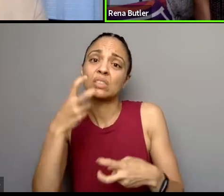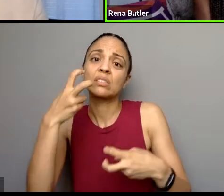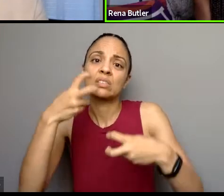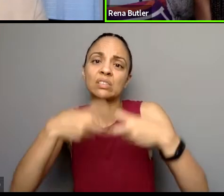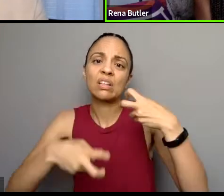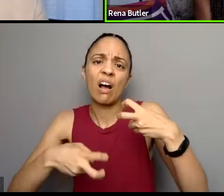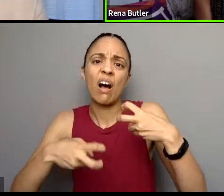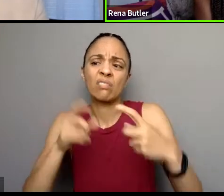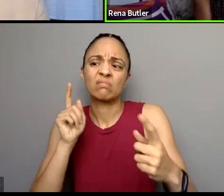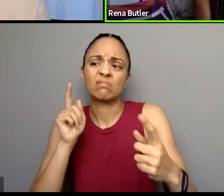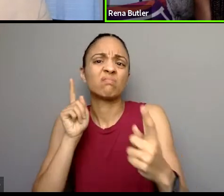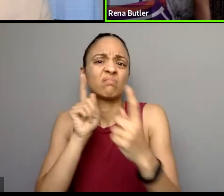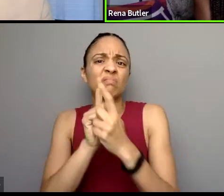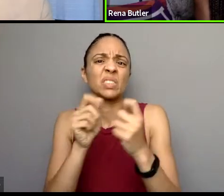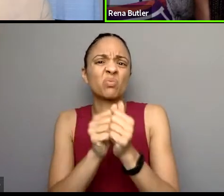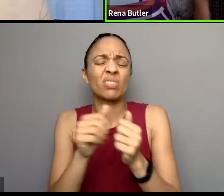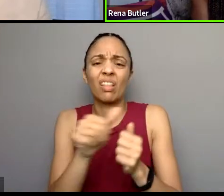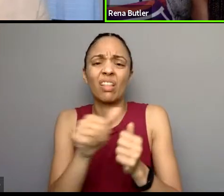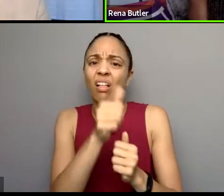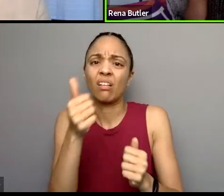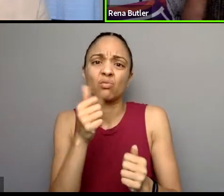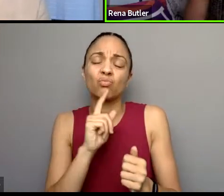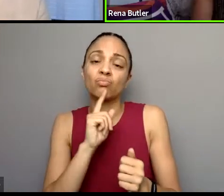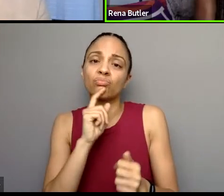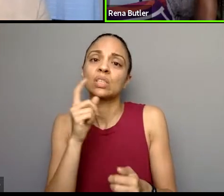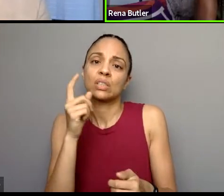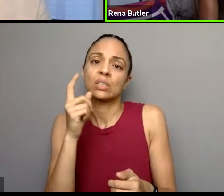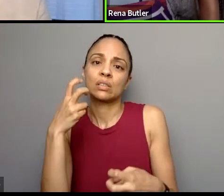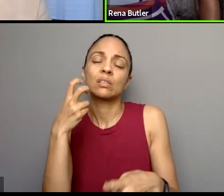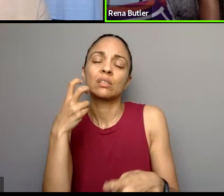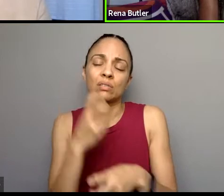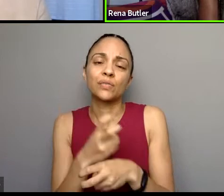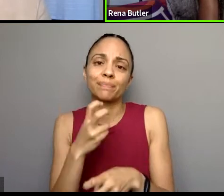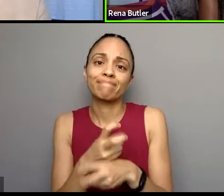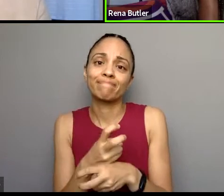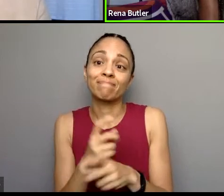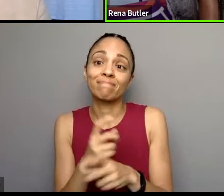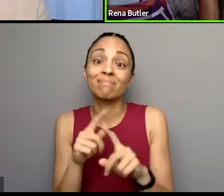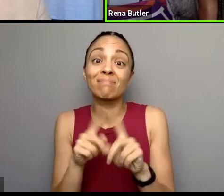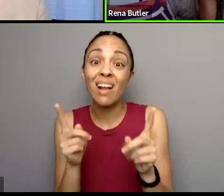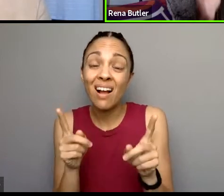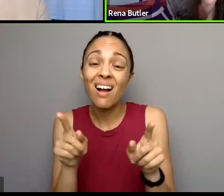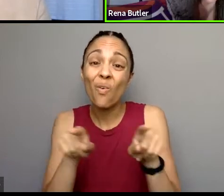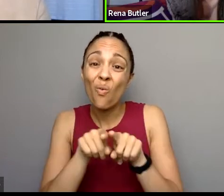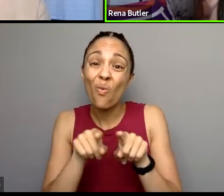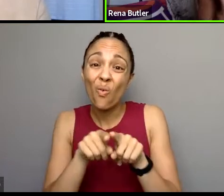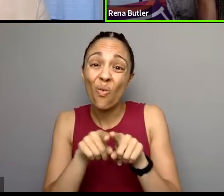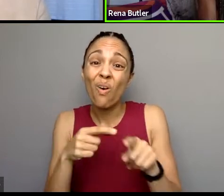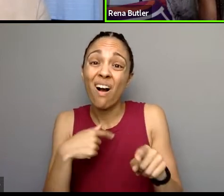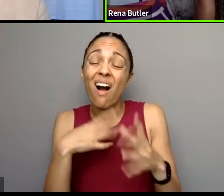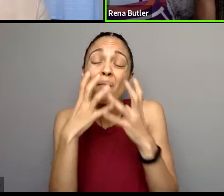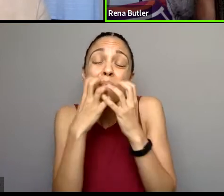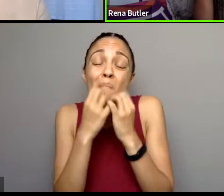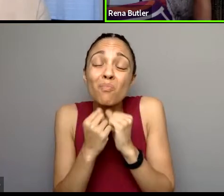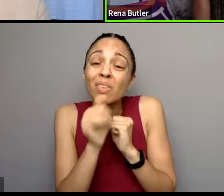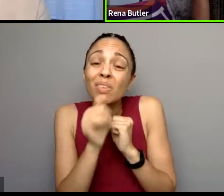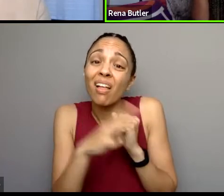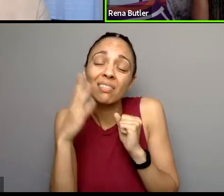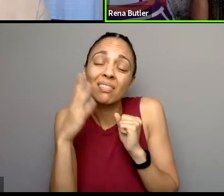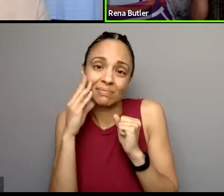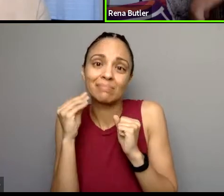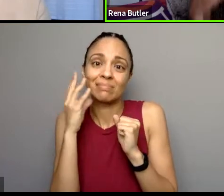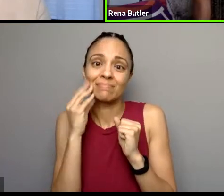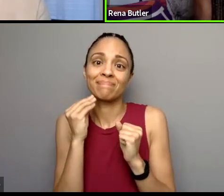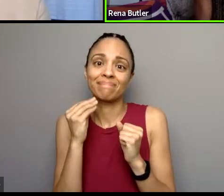there. Very, very difficult. But I'm glad I had that experience, knowing now there's more clarity